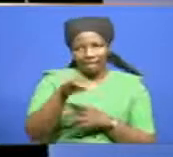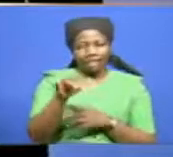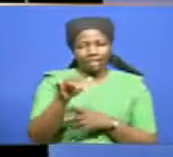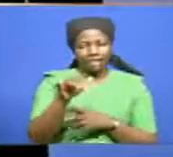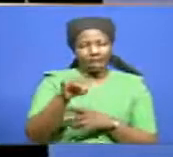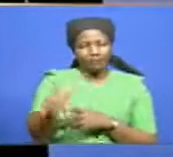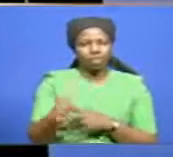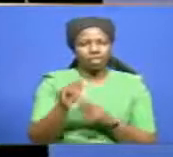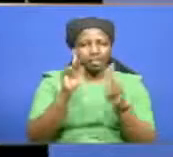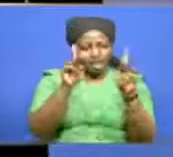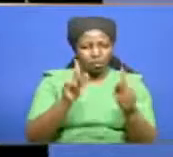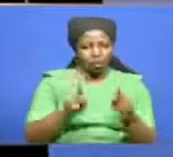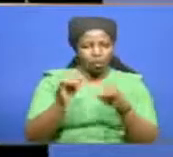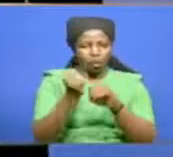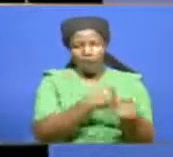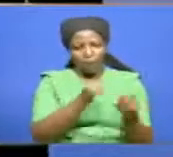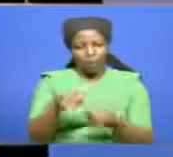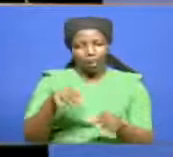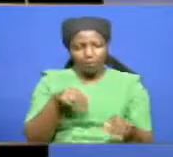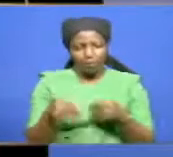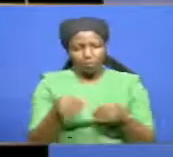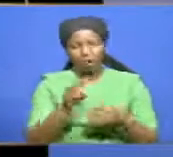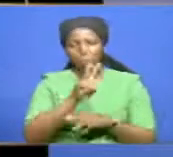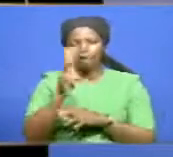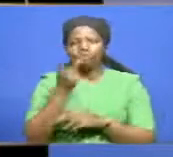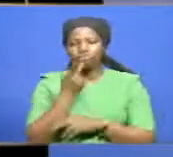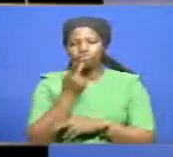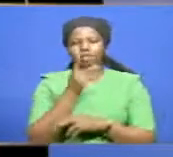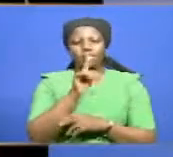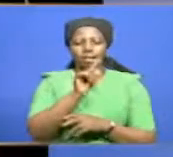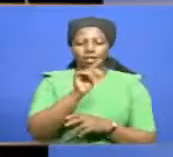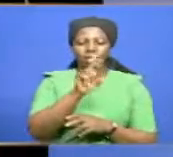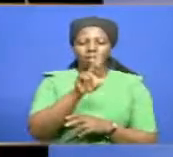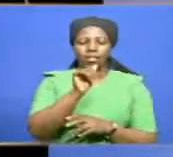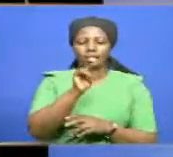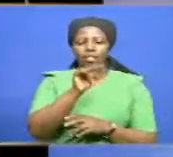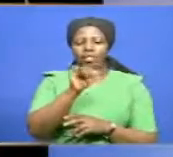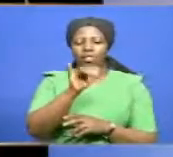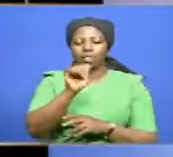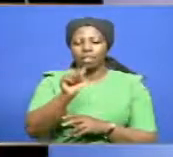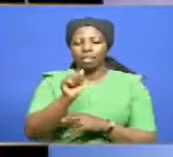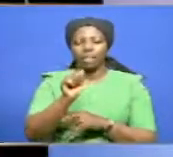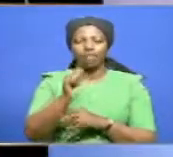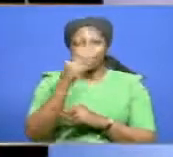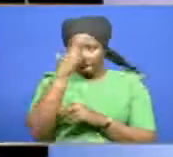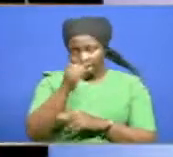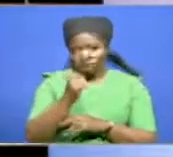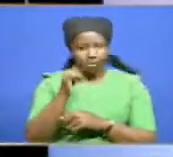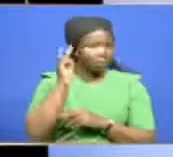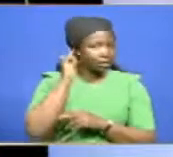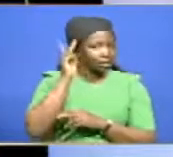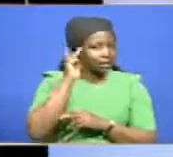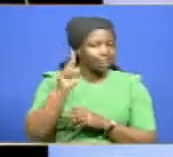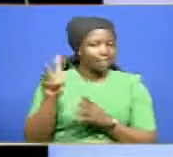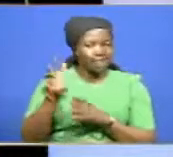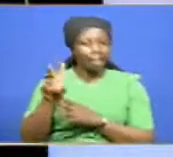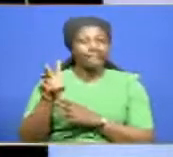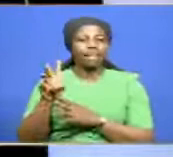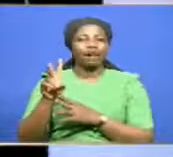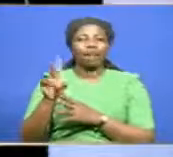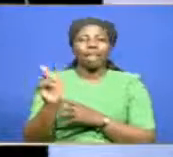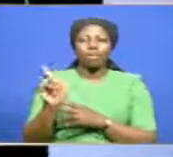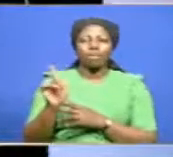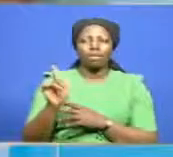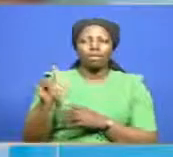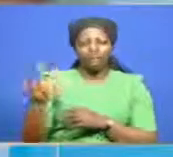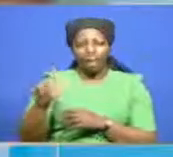was Kisumu, Homa Bay, Busia, West Pokot, Trans Nzoia, Kajiado, Kisii, Vihiga, Nairobi, Laikipia. But as you can